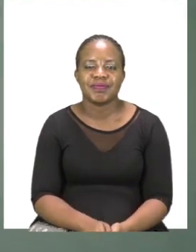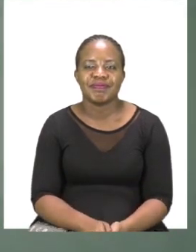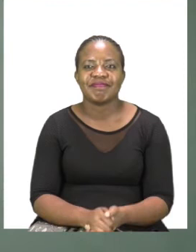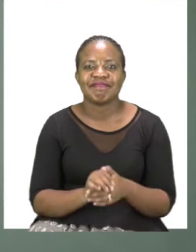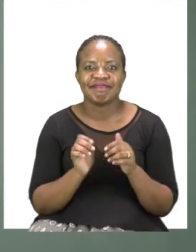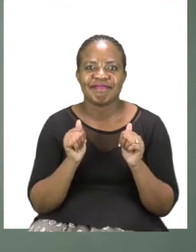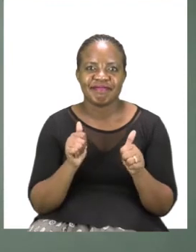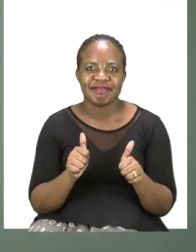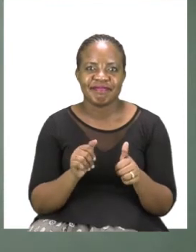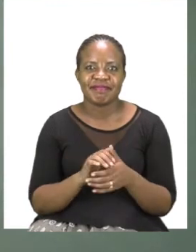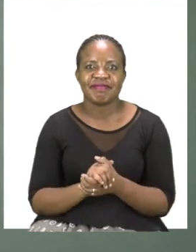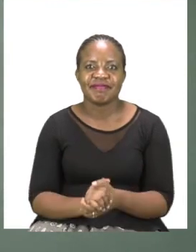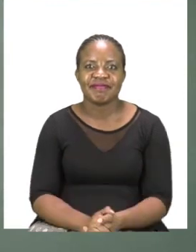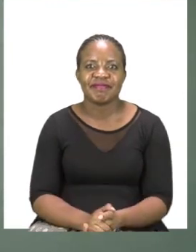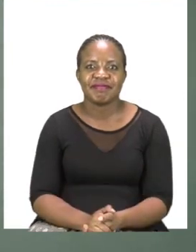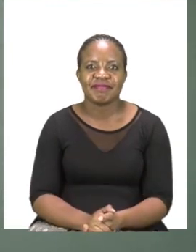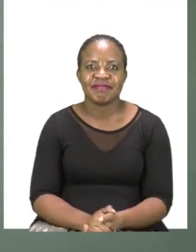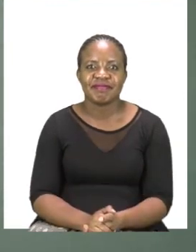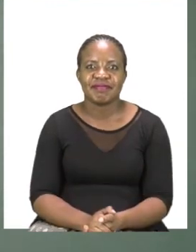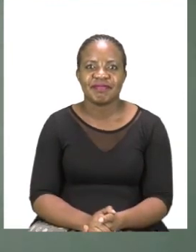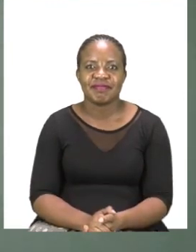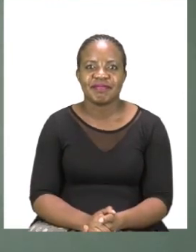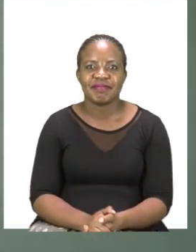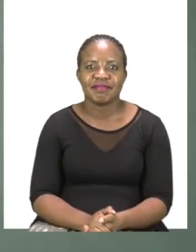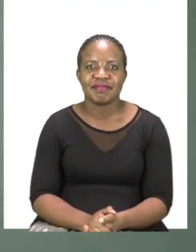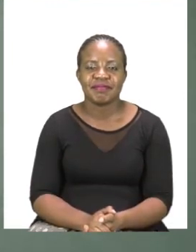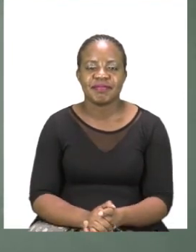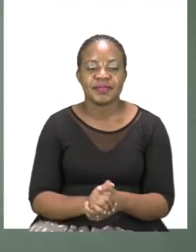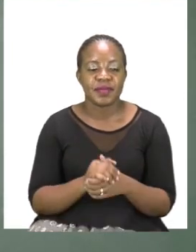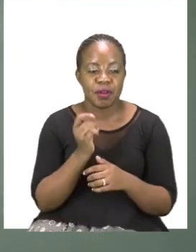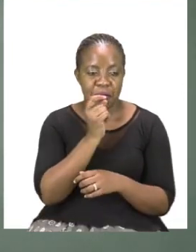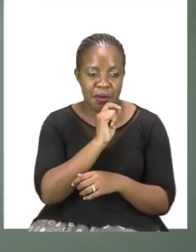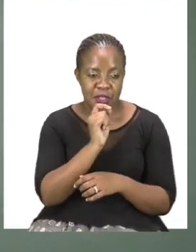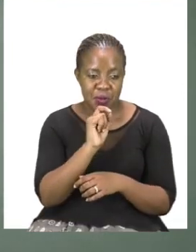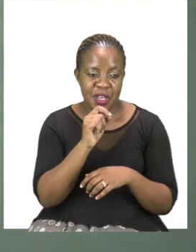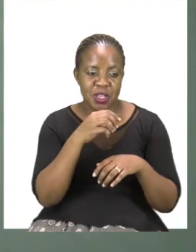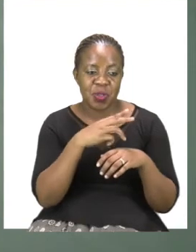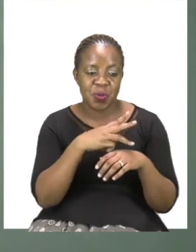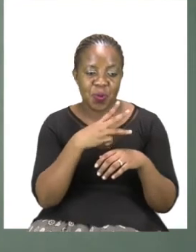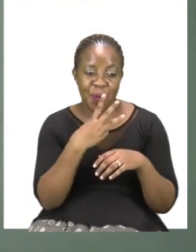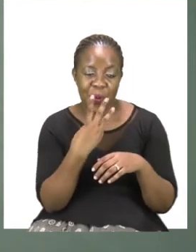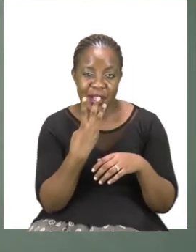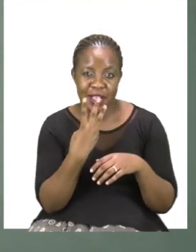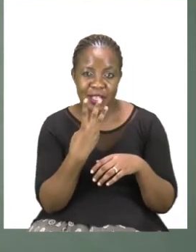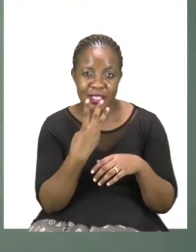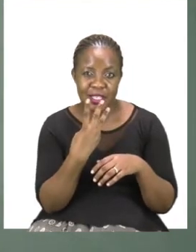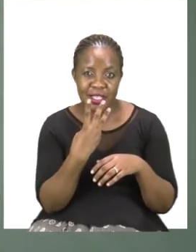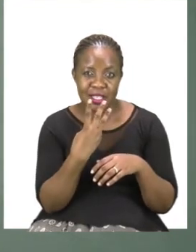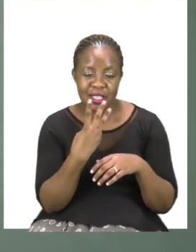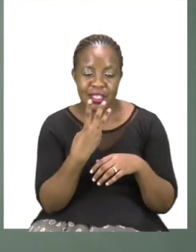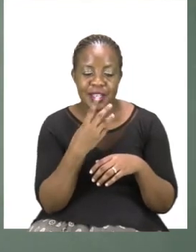Okay, let me say it again. We have Wednesday, that's the day, and then we